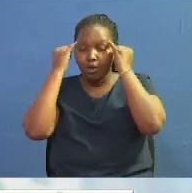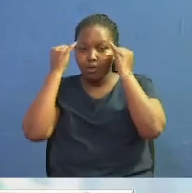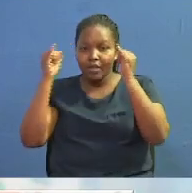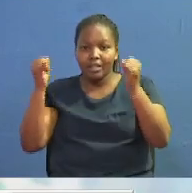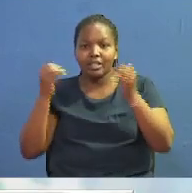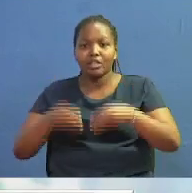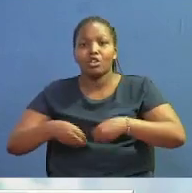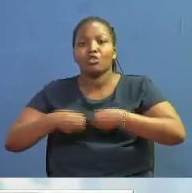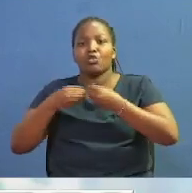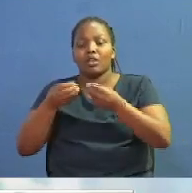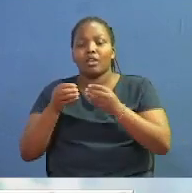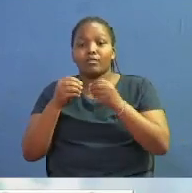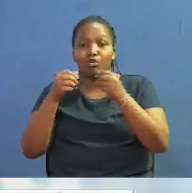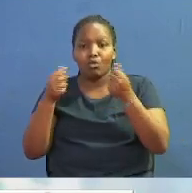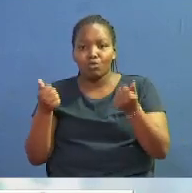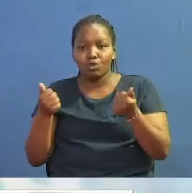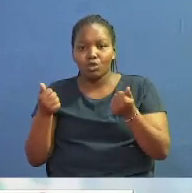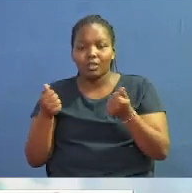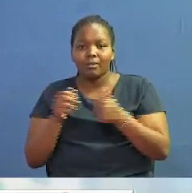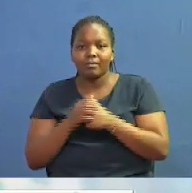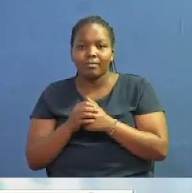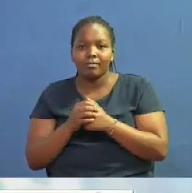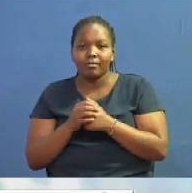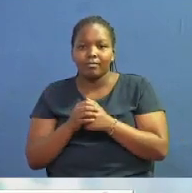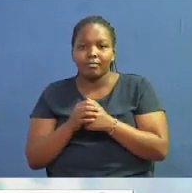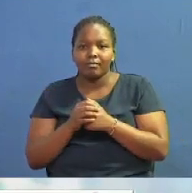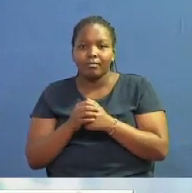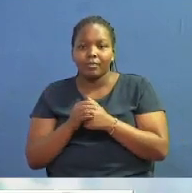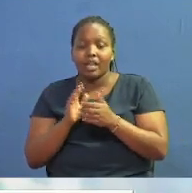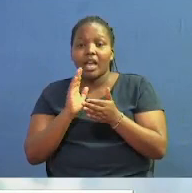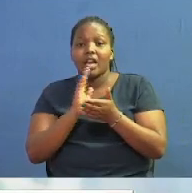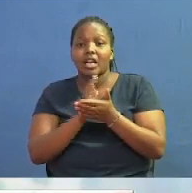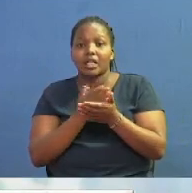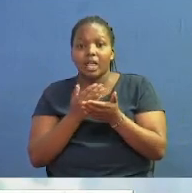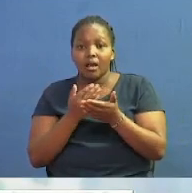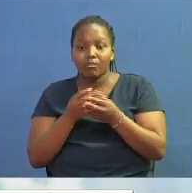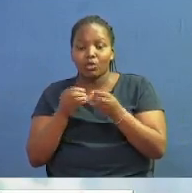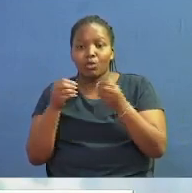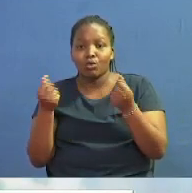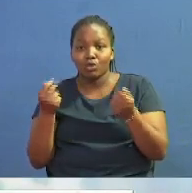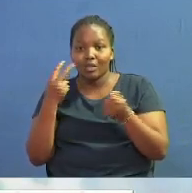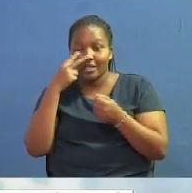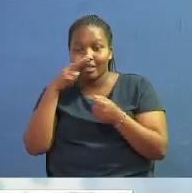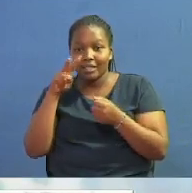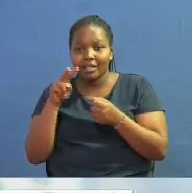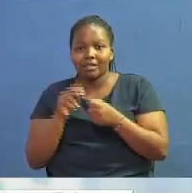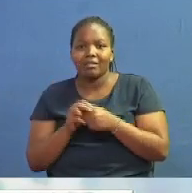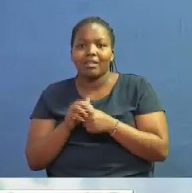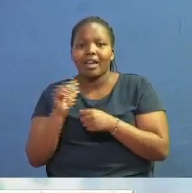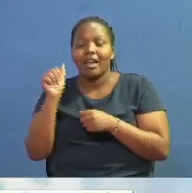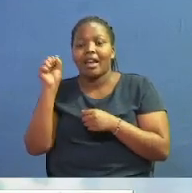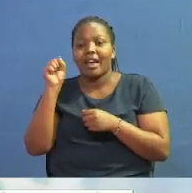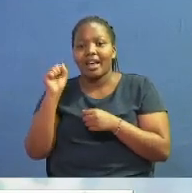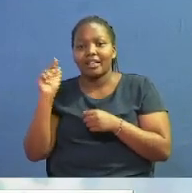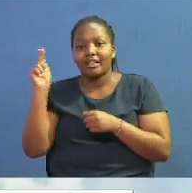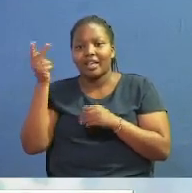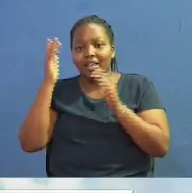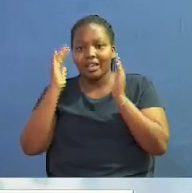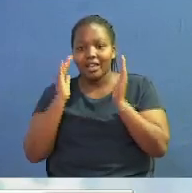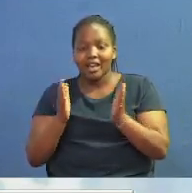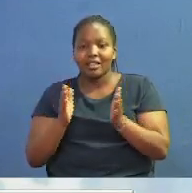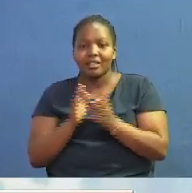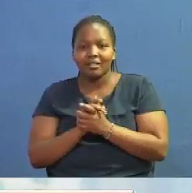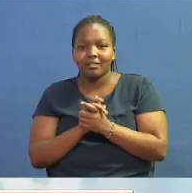persons with disabilities. Right. Some of the solutions that we've seen as Kenyans, and I want